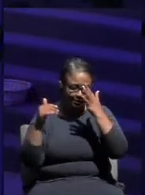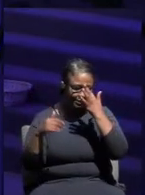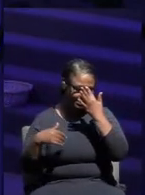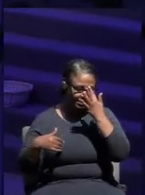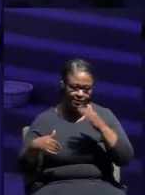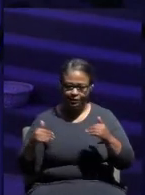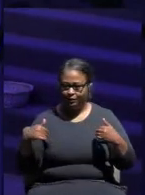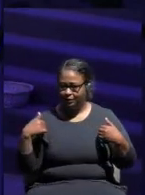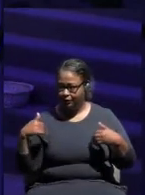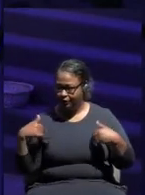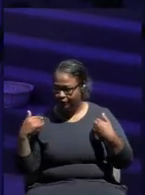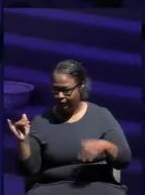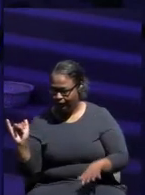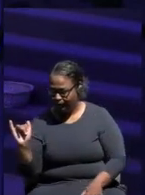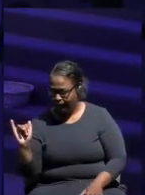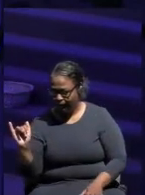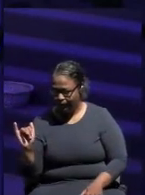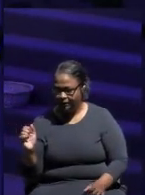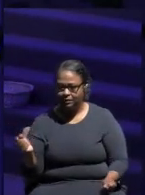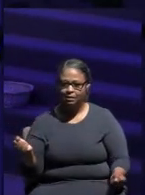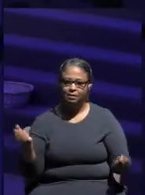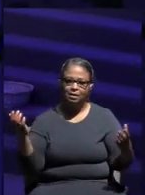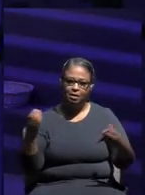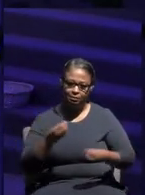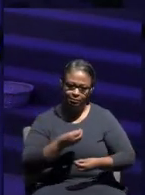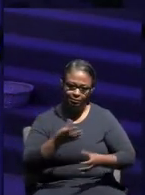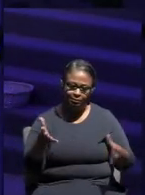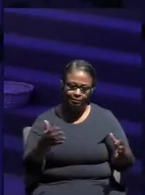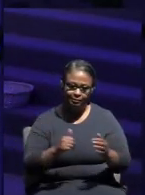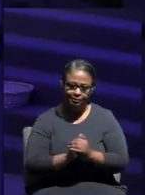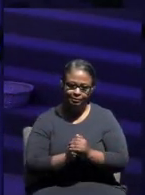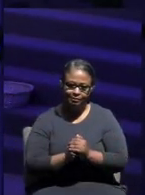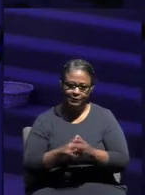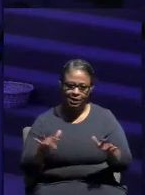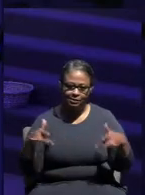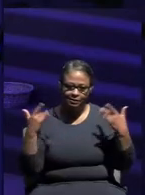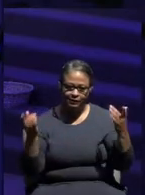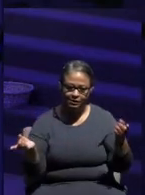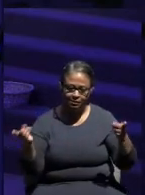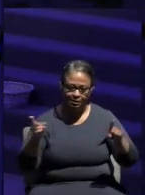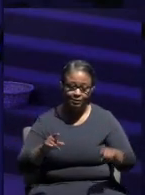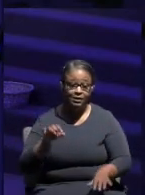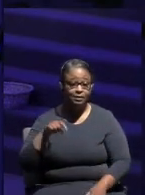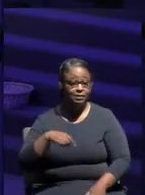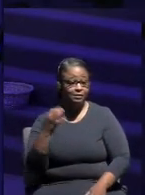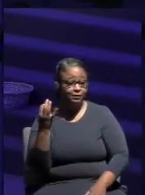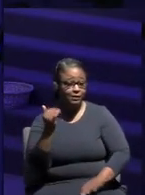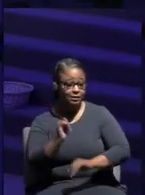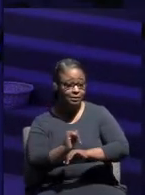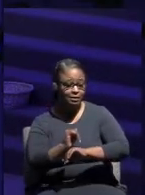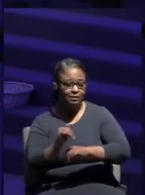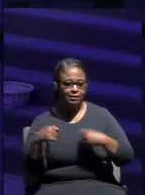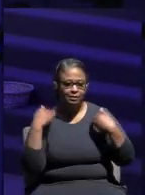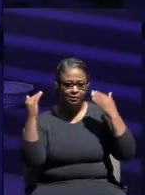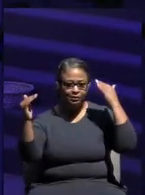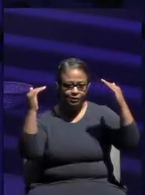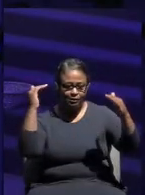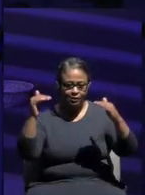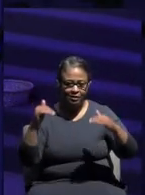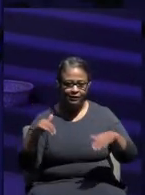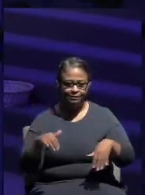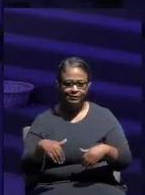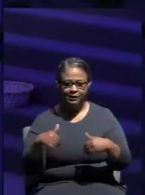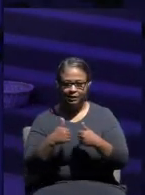and our children, there is a lot of announcements and activities that are coming up. This Friday night, the young adults will have a game night in the